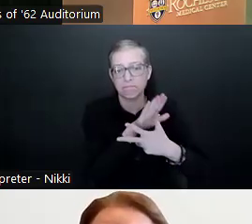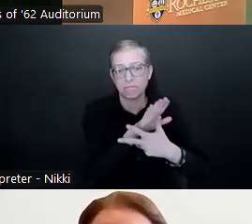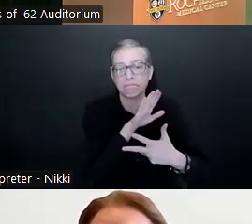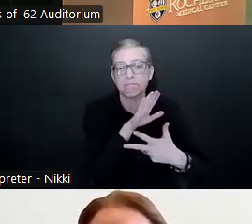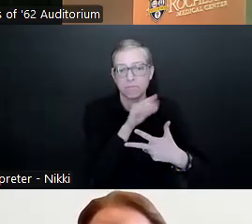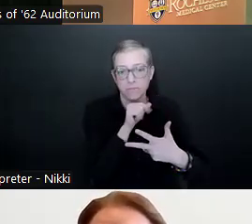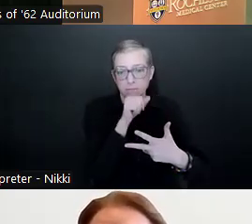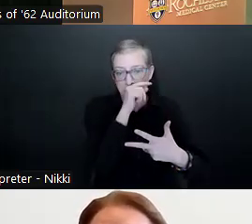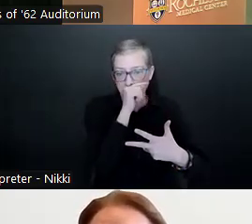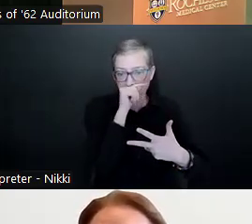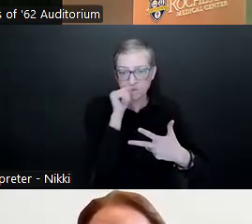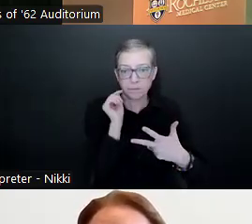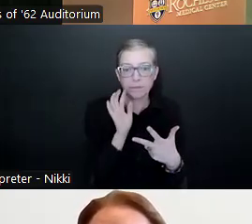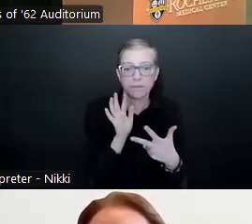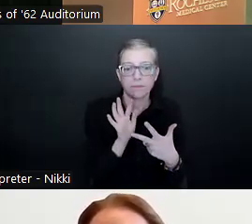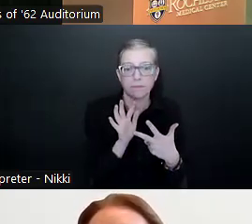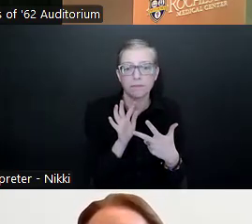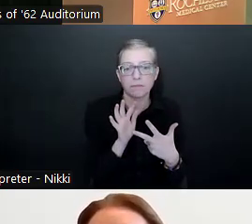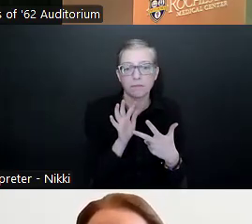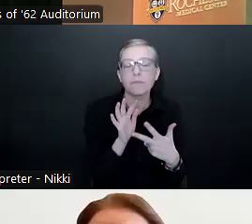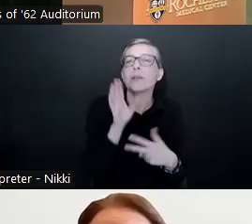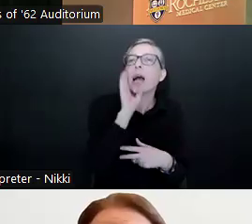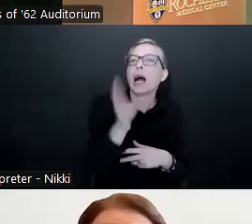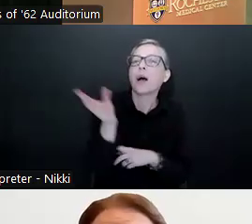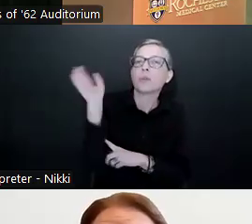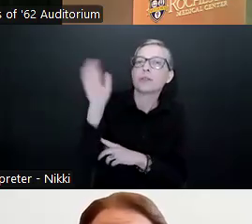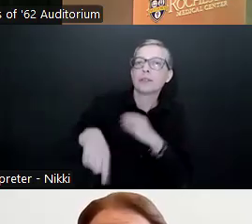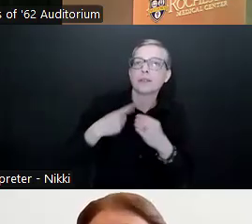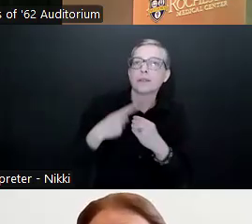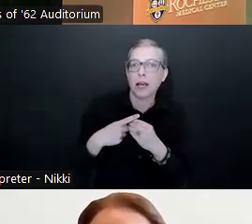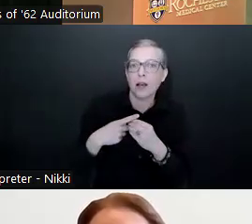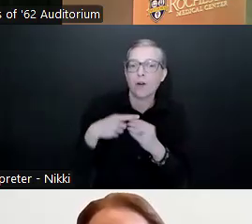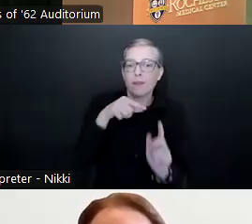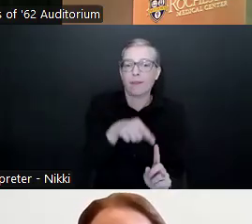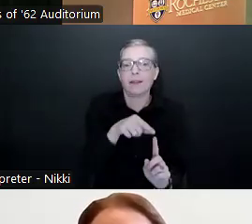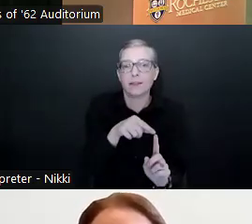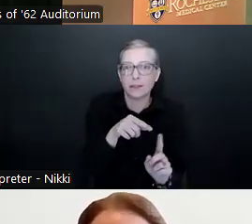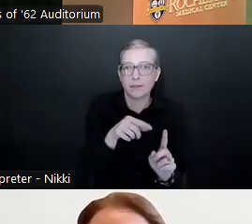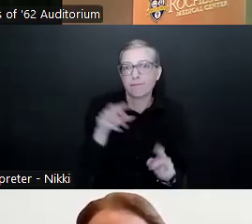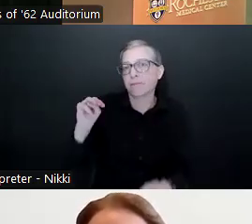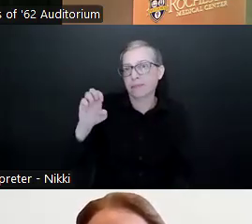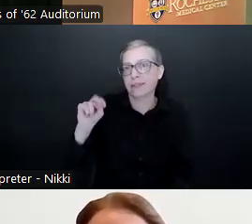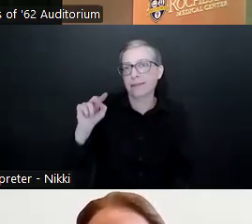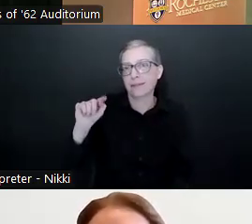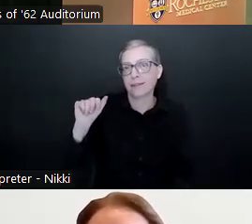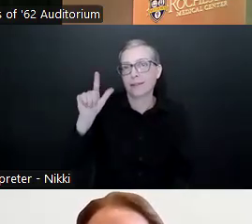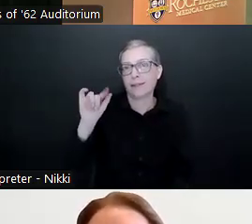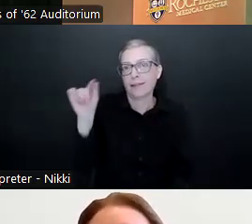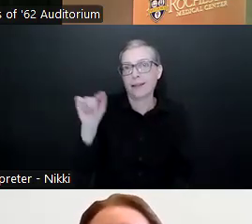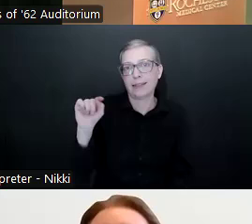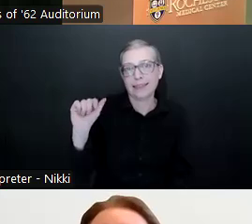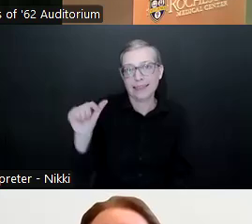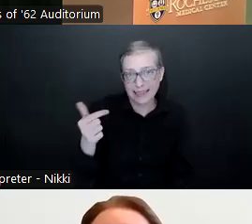modalities. So what I'll be presenting is mentalizing as a common factor. and I'll be making the case for common factors a little